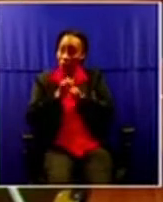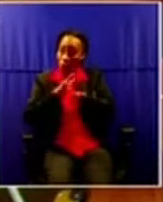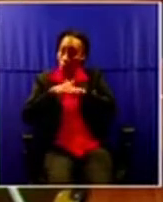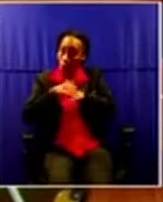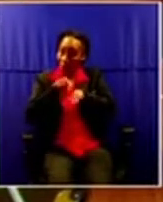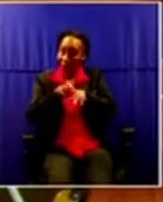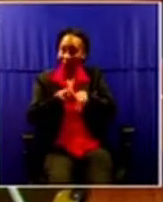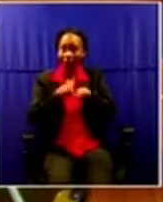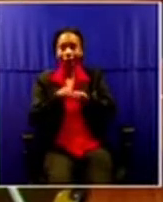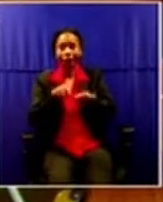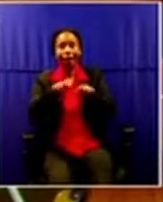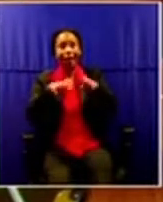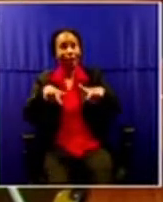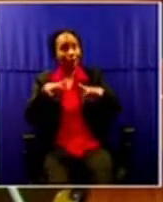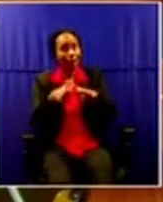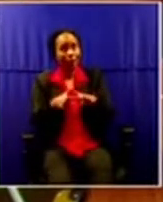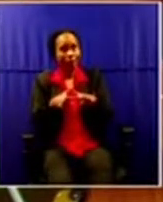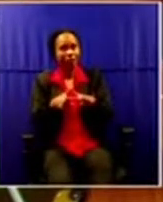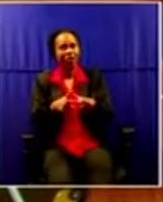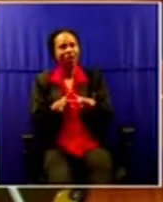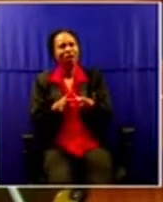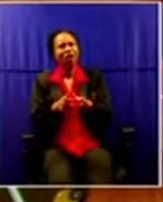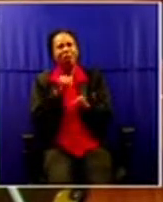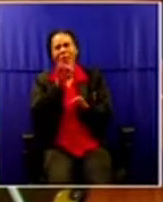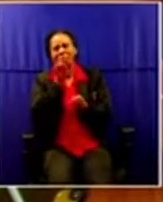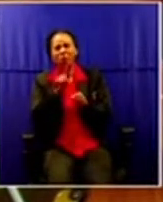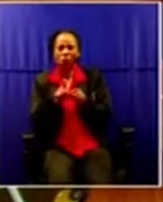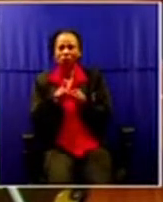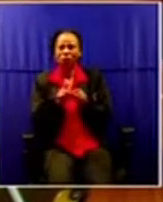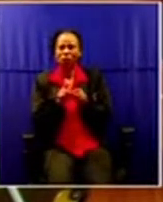is not only about correcting a past wrong.